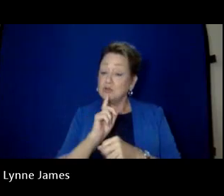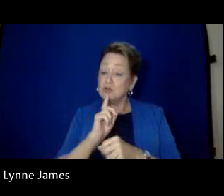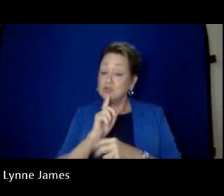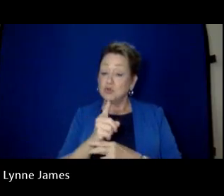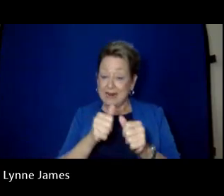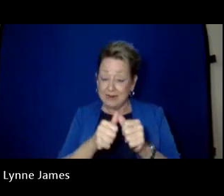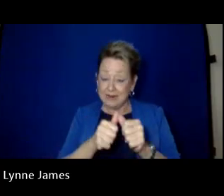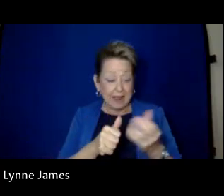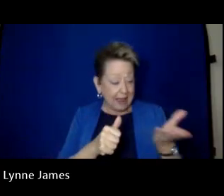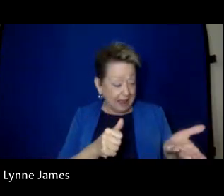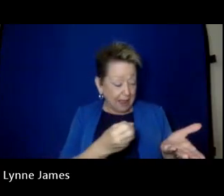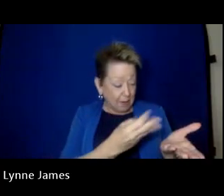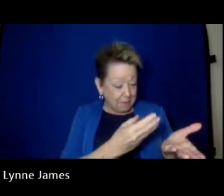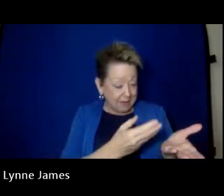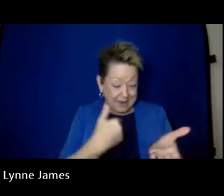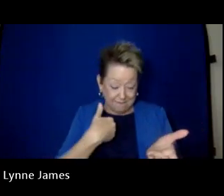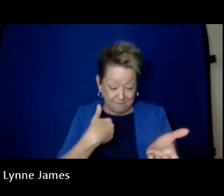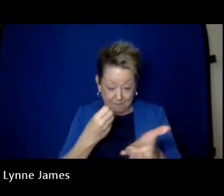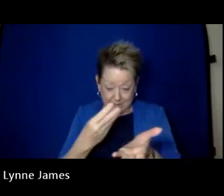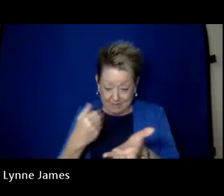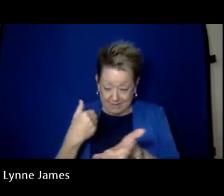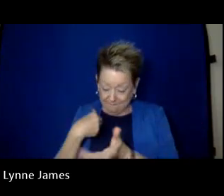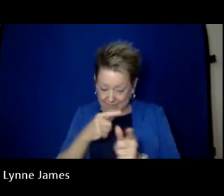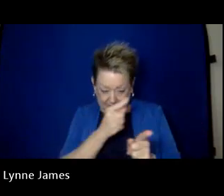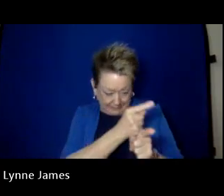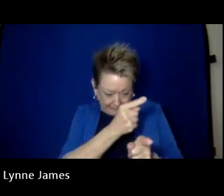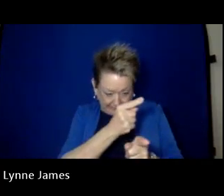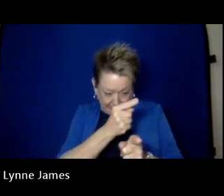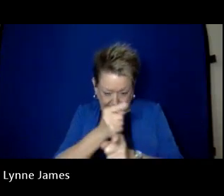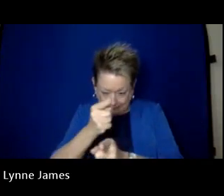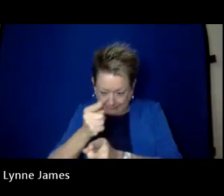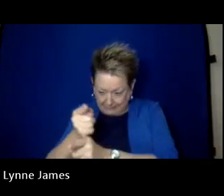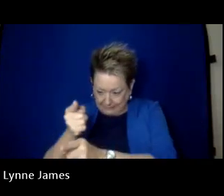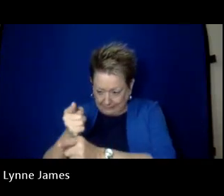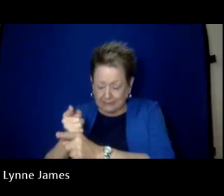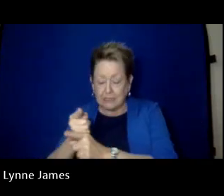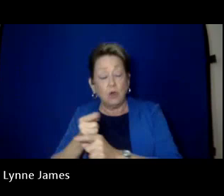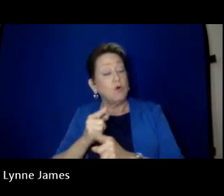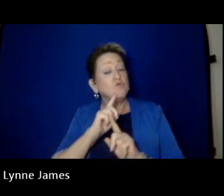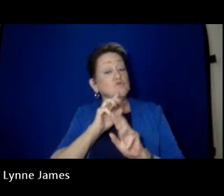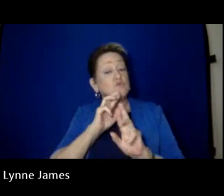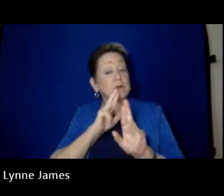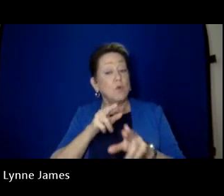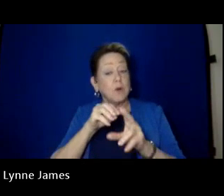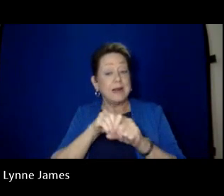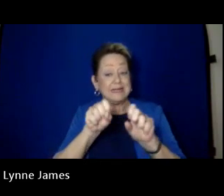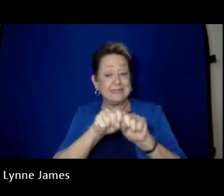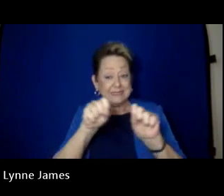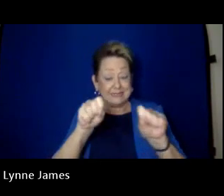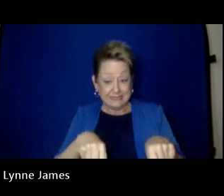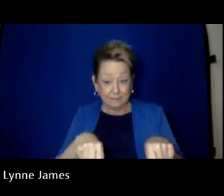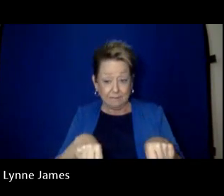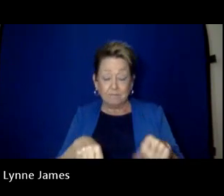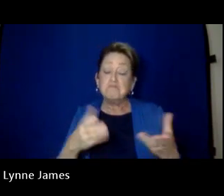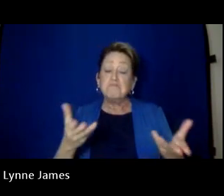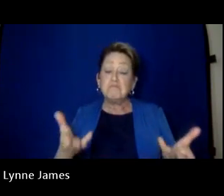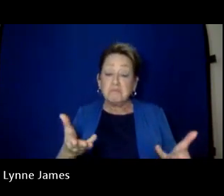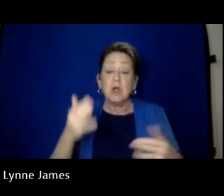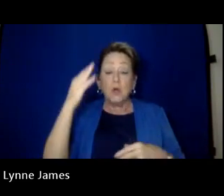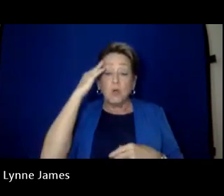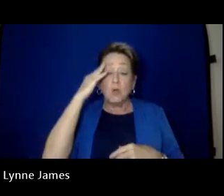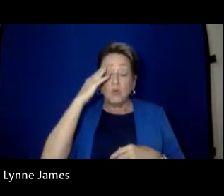quantities for each inventory item are accurately recorded in the PeopleSoft system so that transit operations are supported